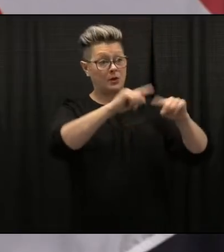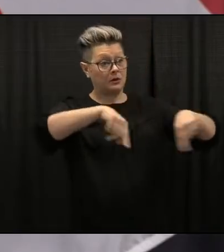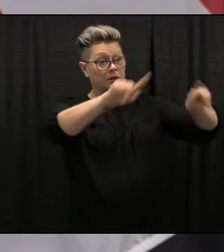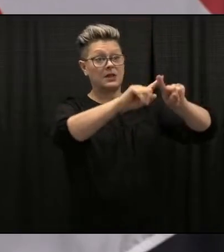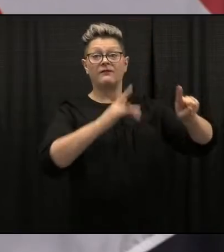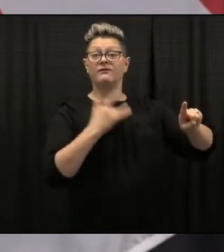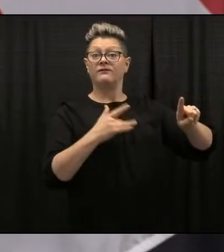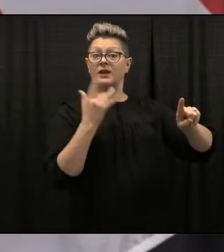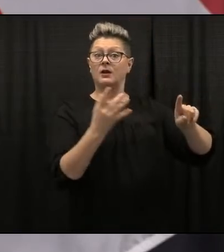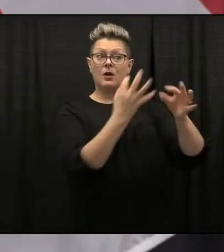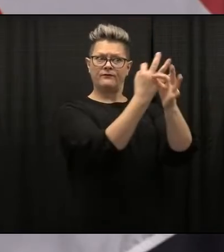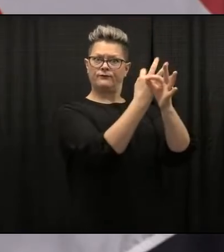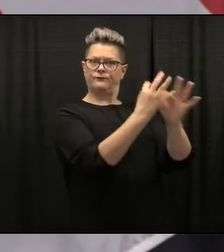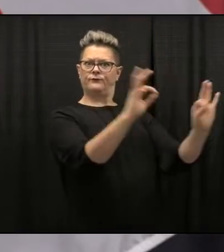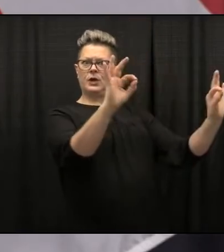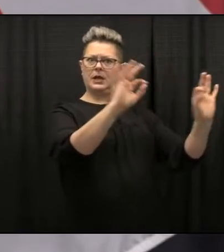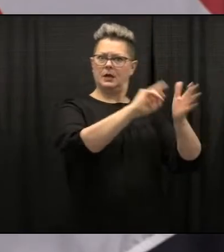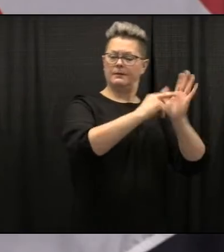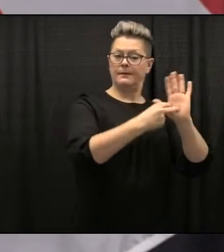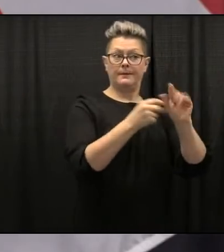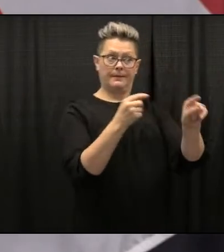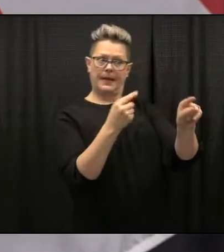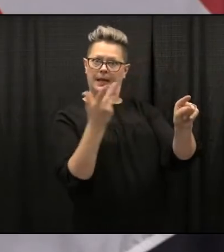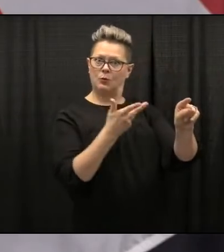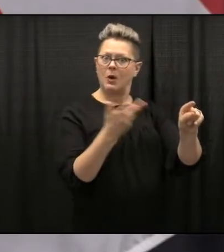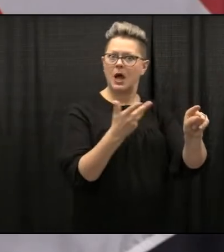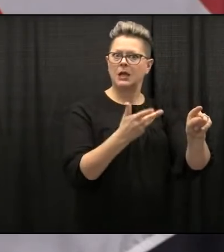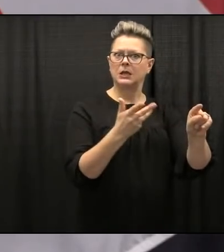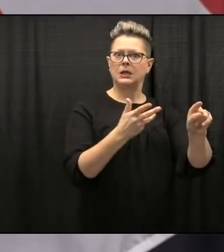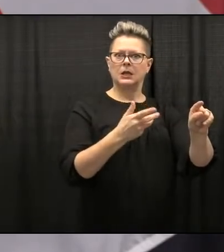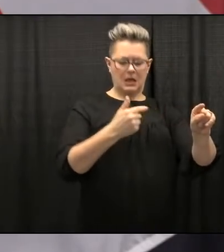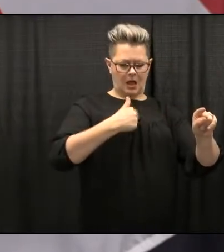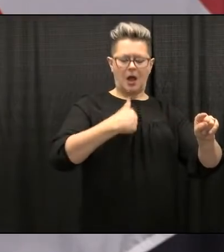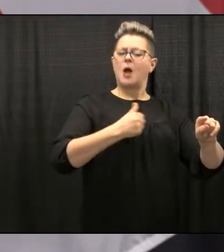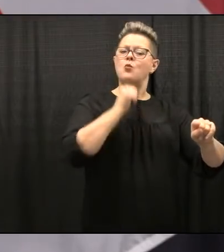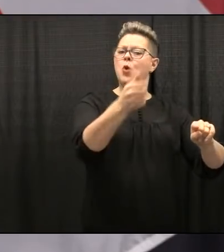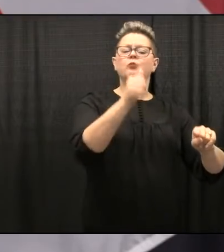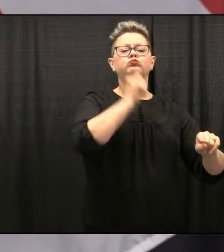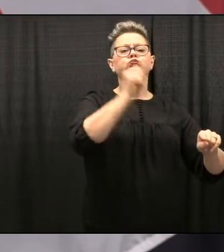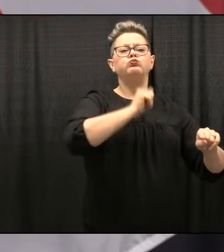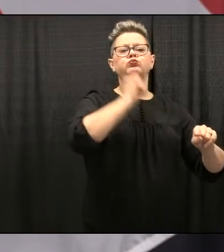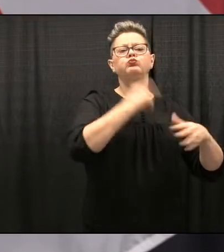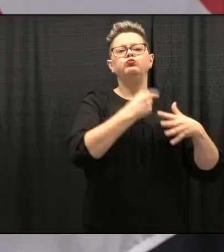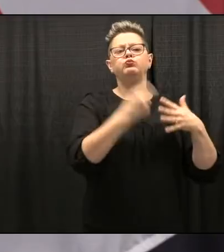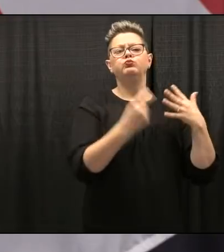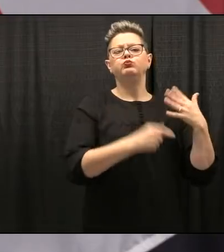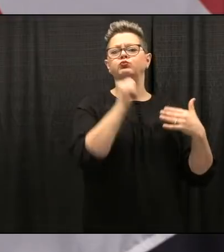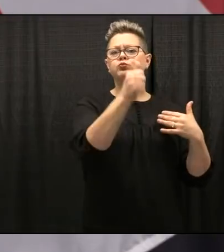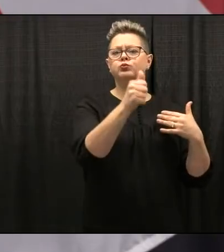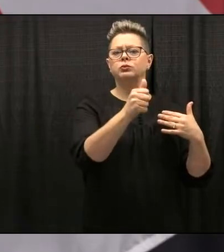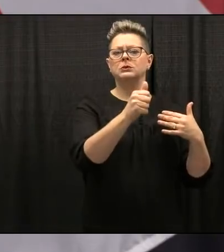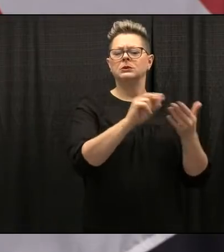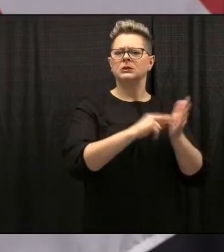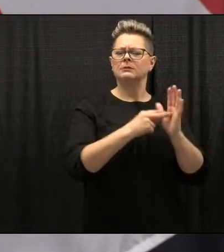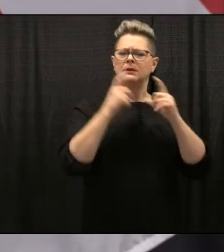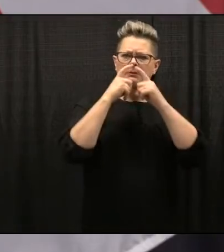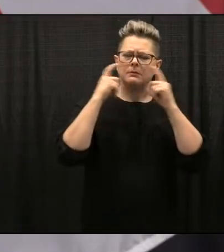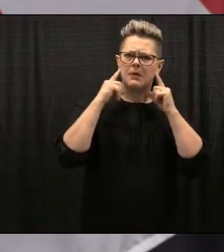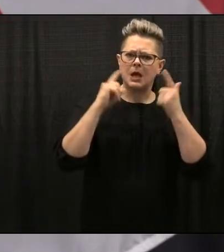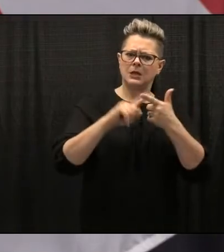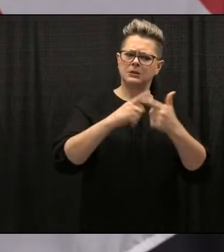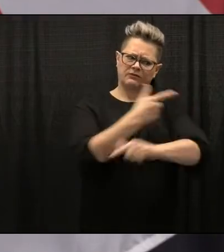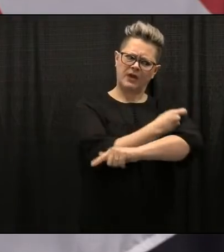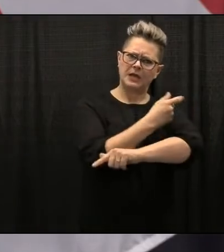freedom is identified and defined by what they are unwilling to tolerate, as if masks, vaccines, and